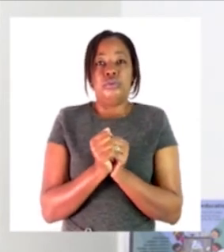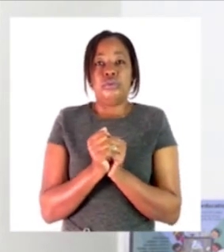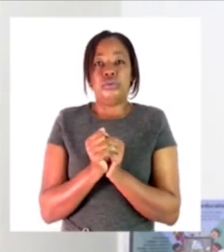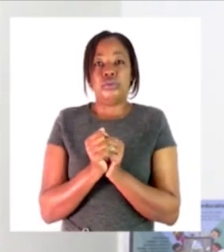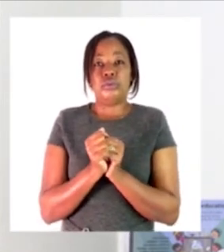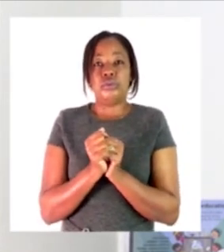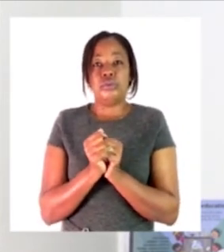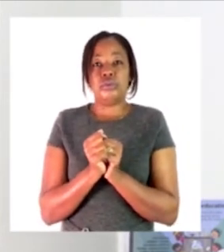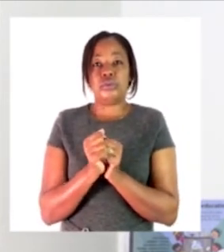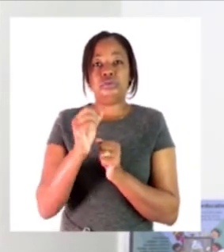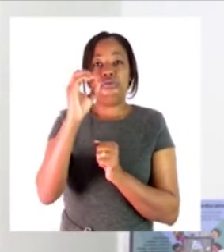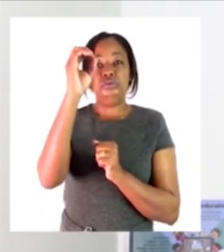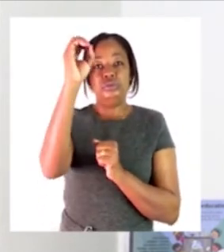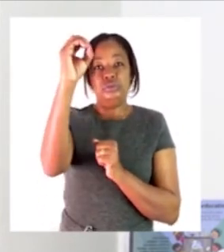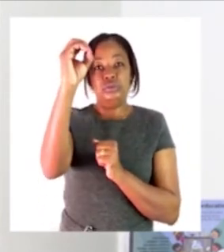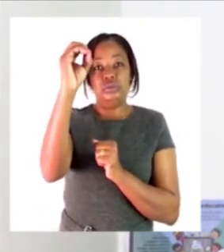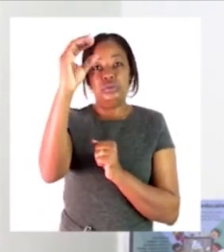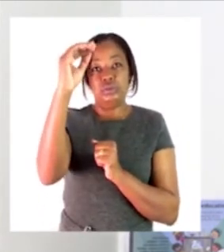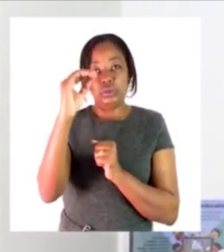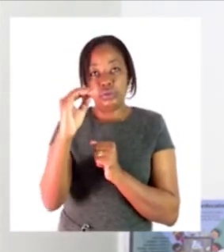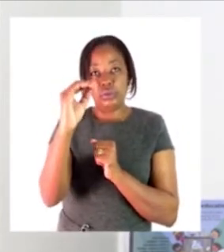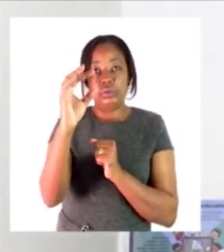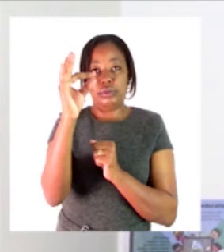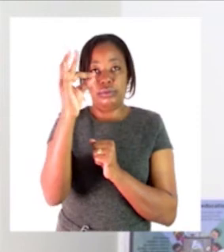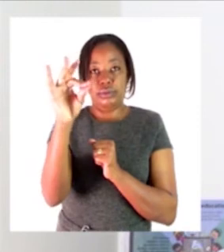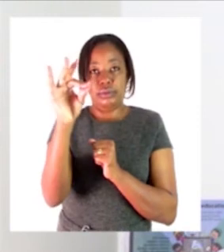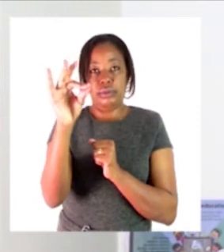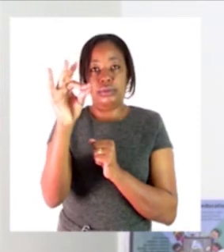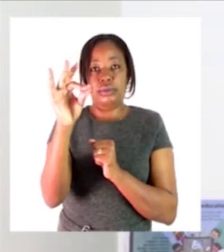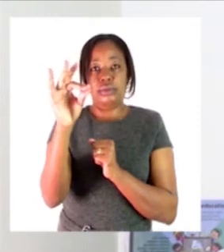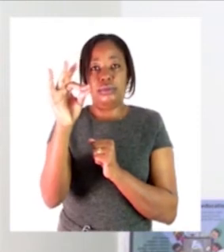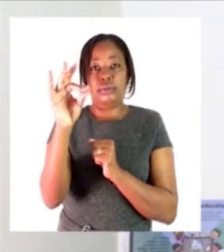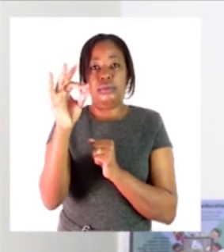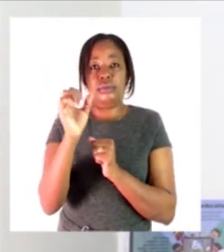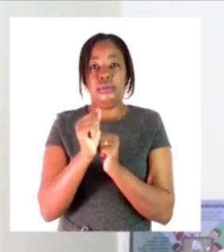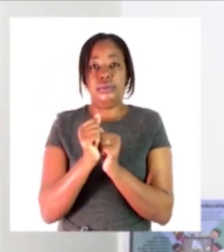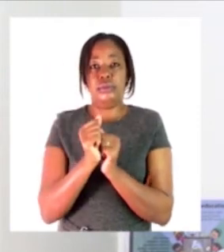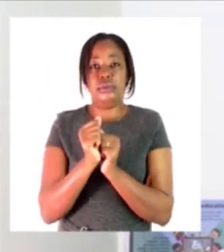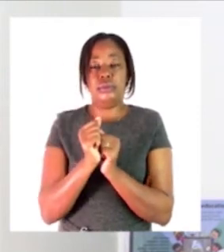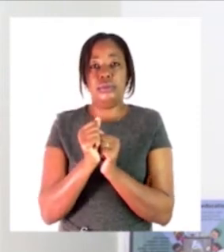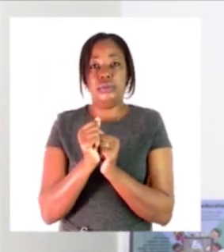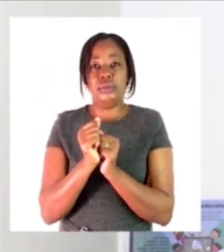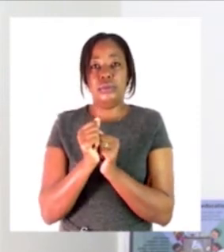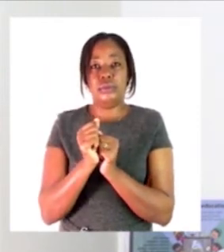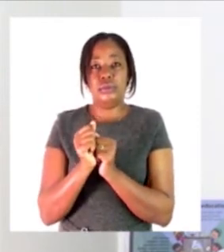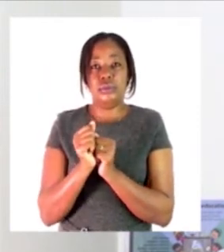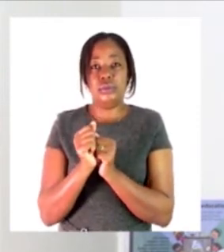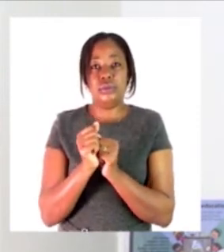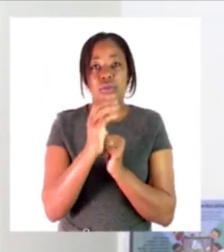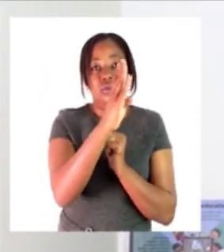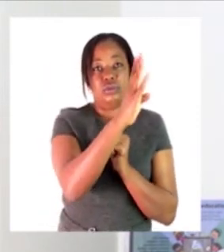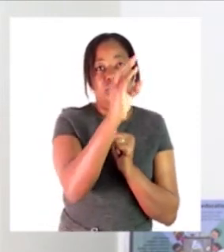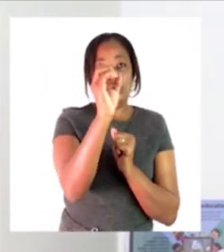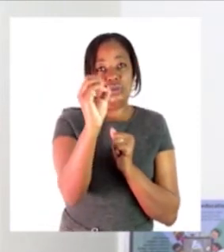have a 8 alone there on the units. So if now I have a 40 and a 20, there